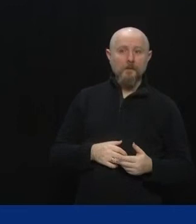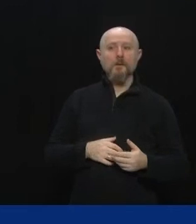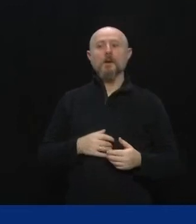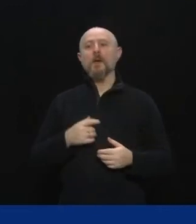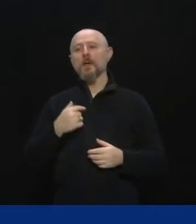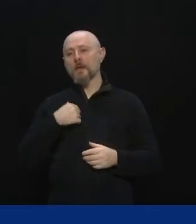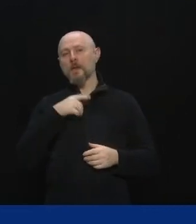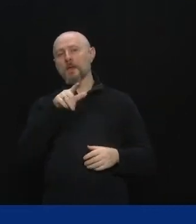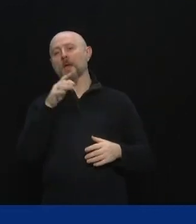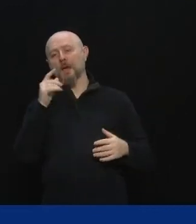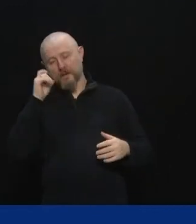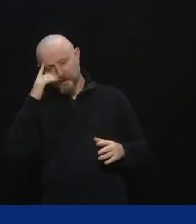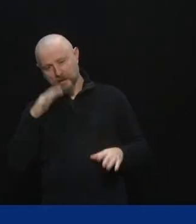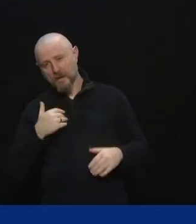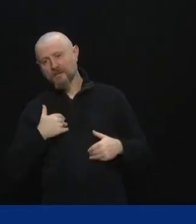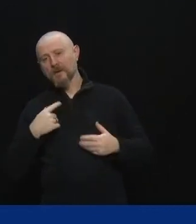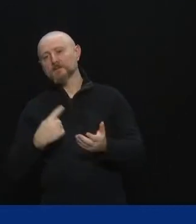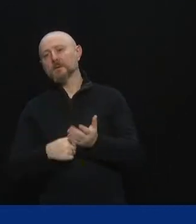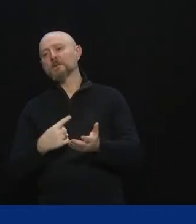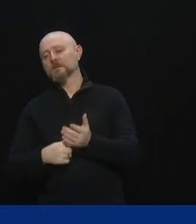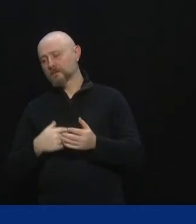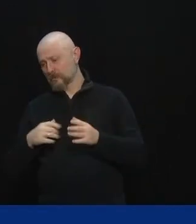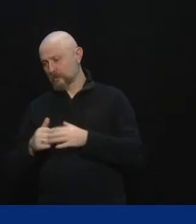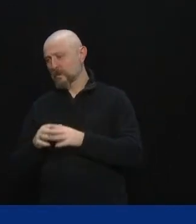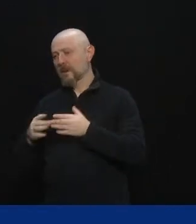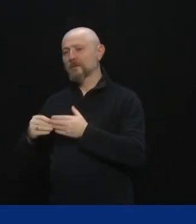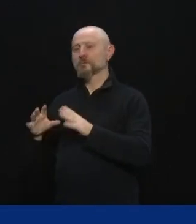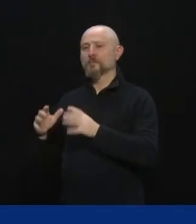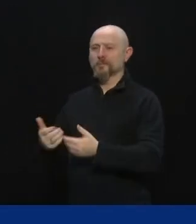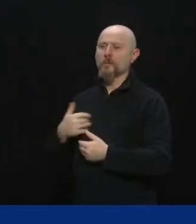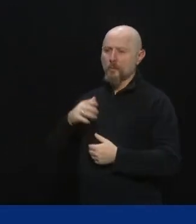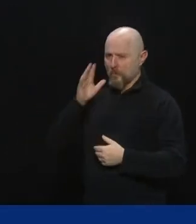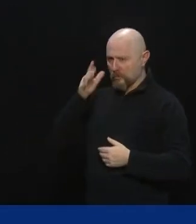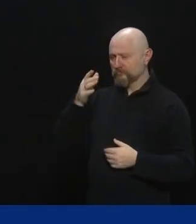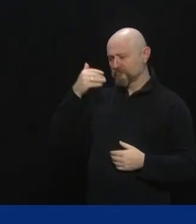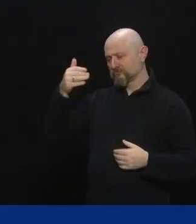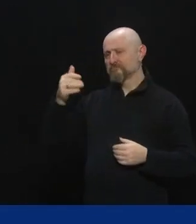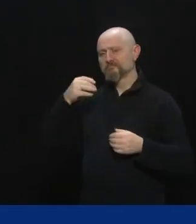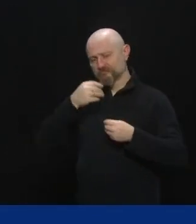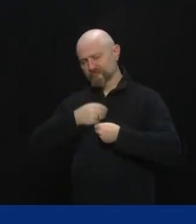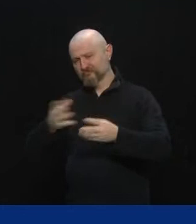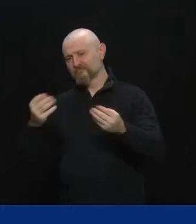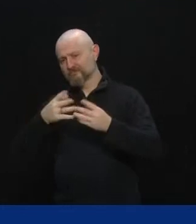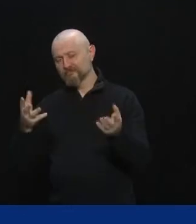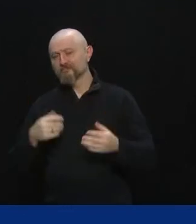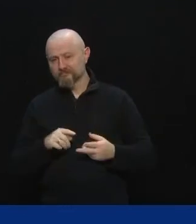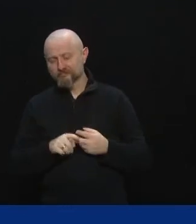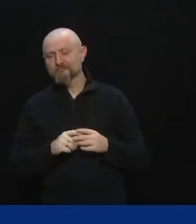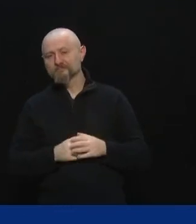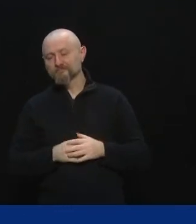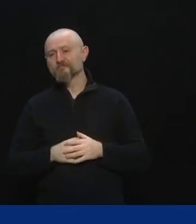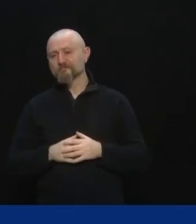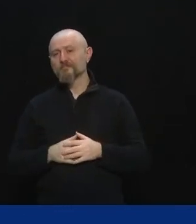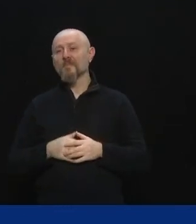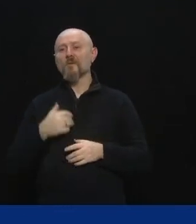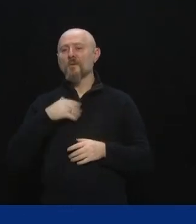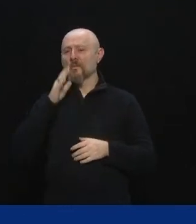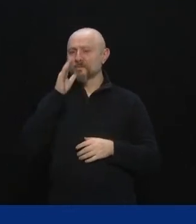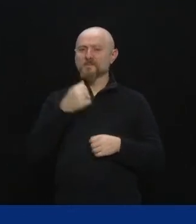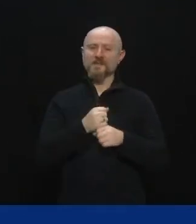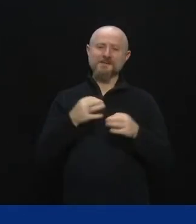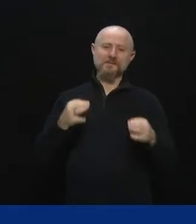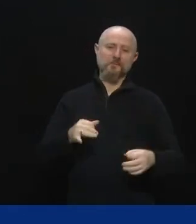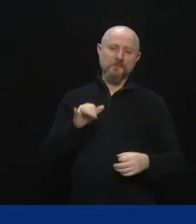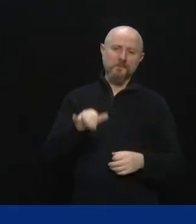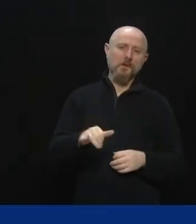having privately with the leadership, and we'll be certainly letting the public know the outcome of those conversations. So to be determined, but people will be